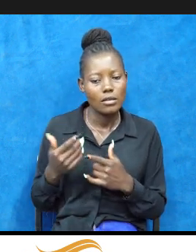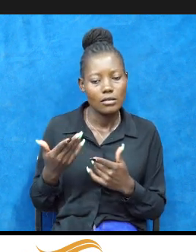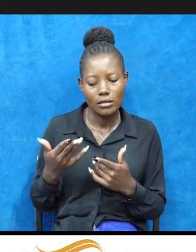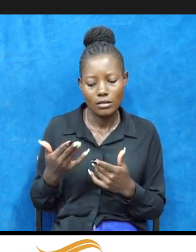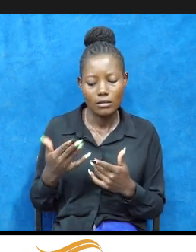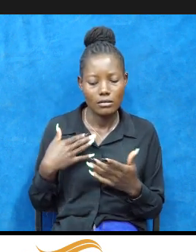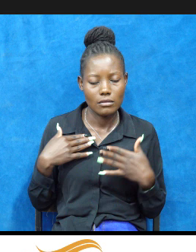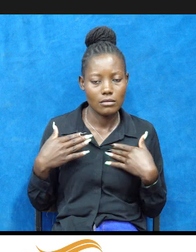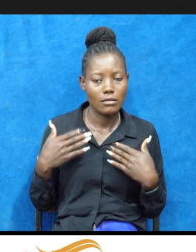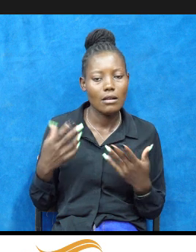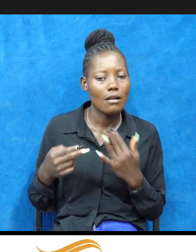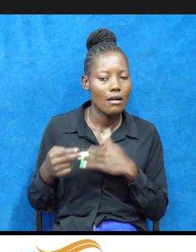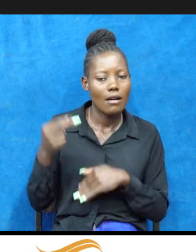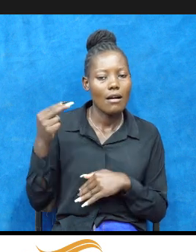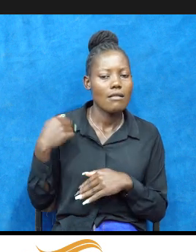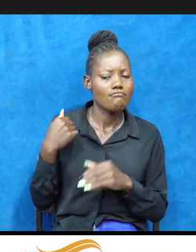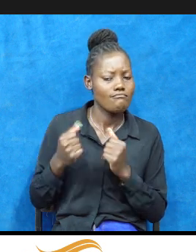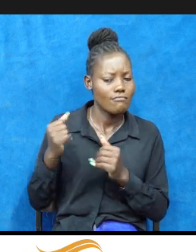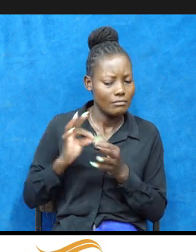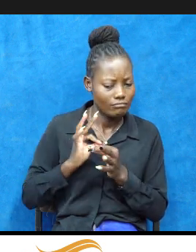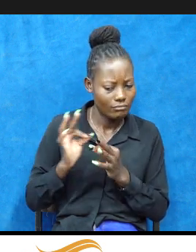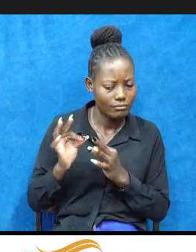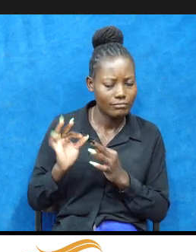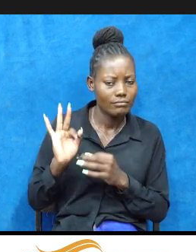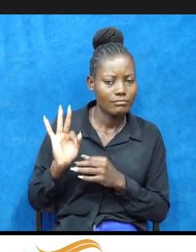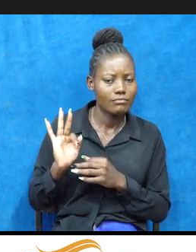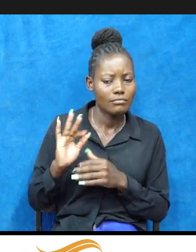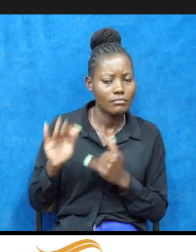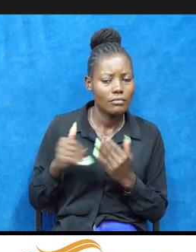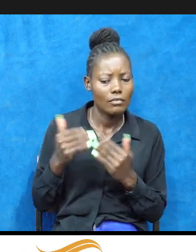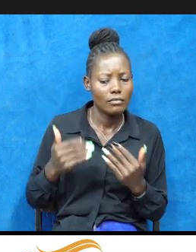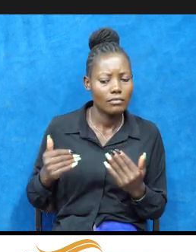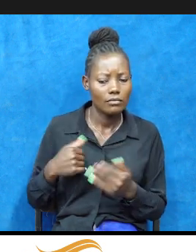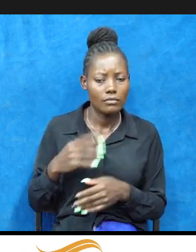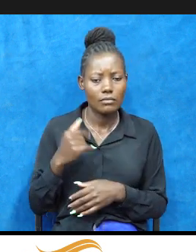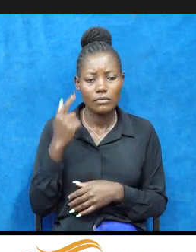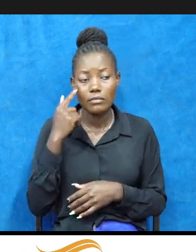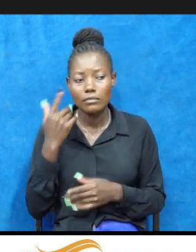have a high degree of sprint speed and all the things that you want to see in athletics.